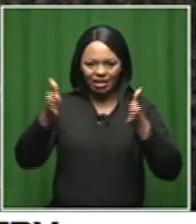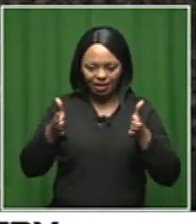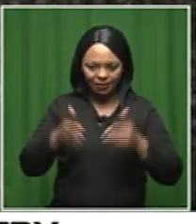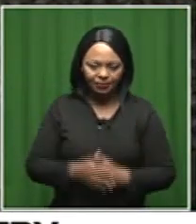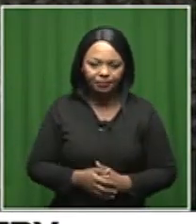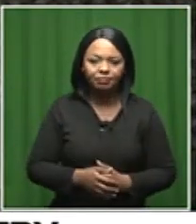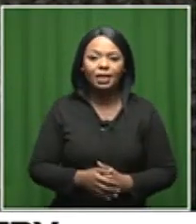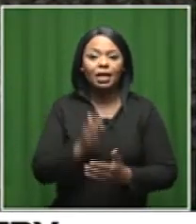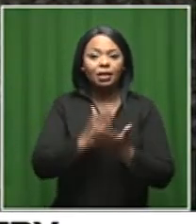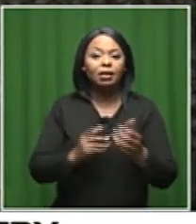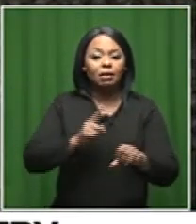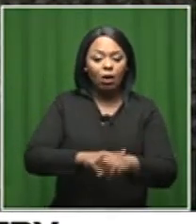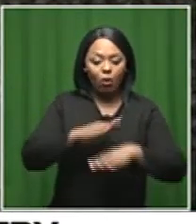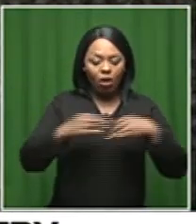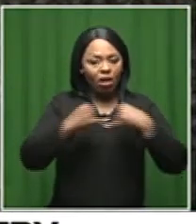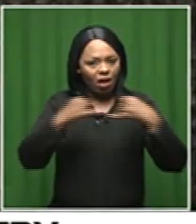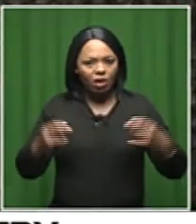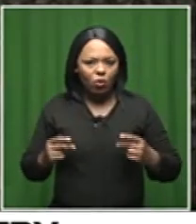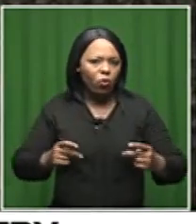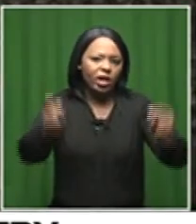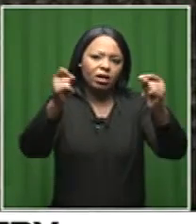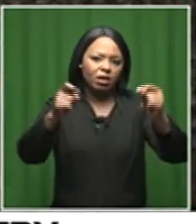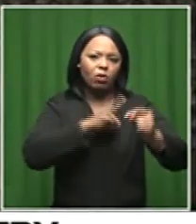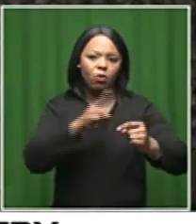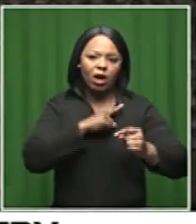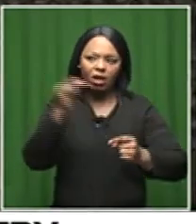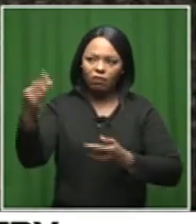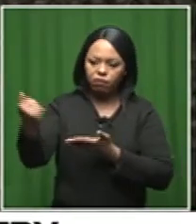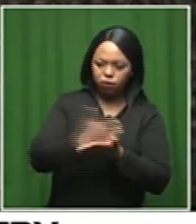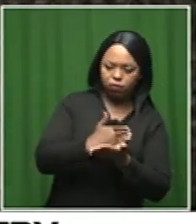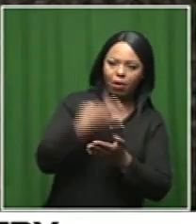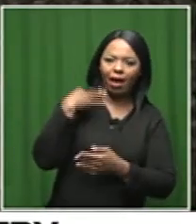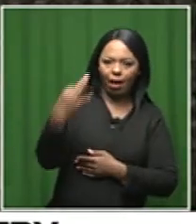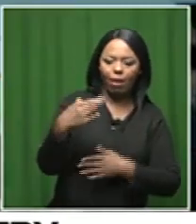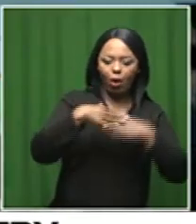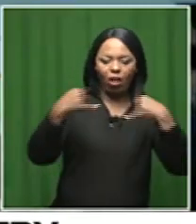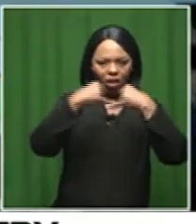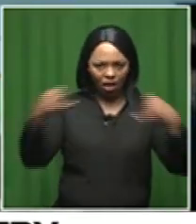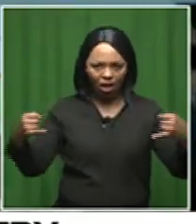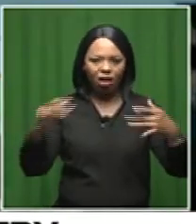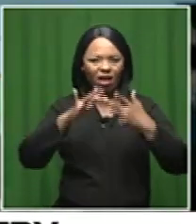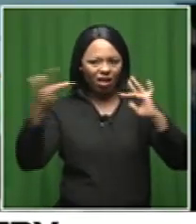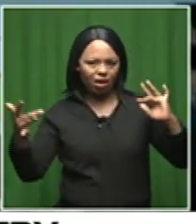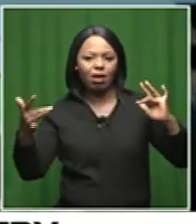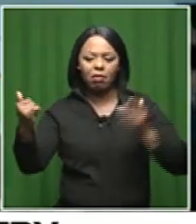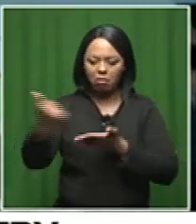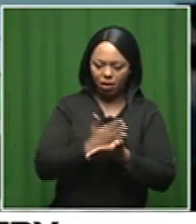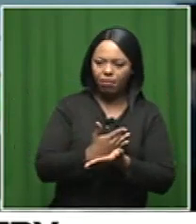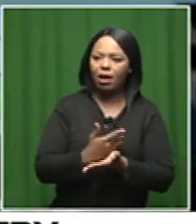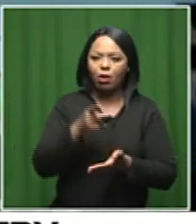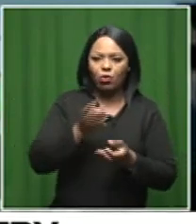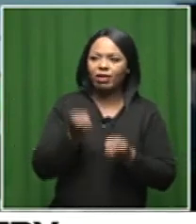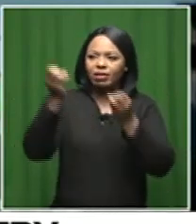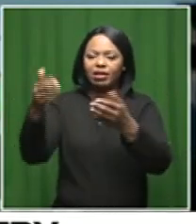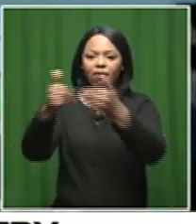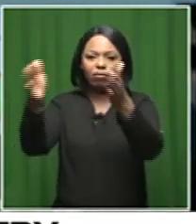or online, is relatively quick and painless to apply. And the system guides you through some